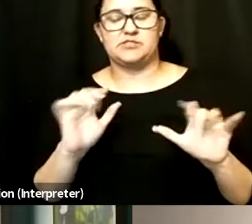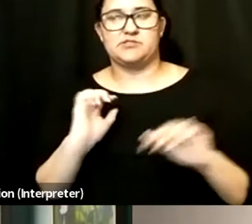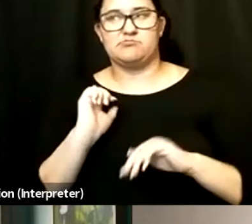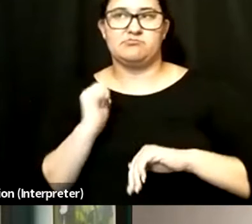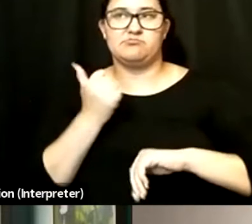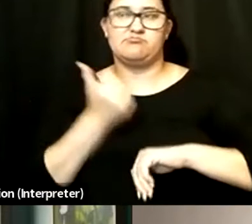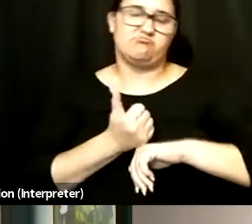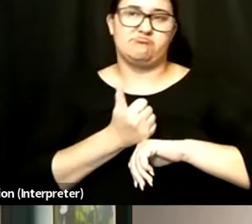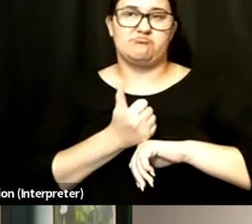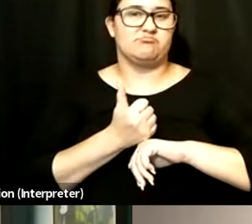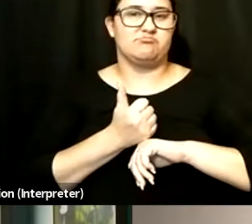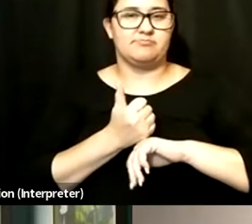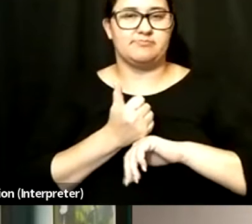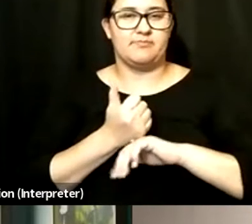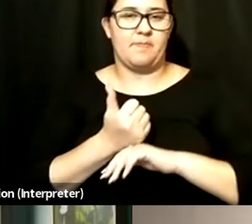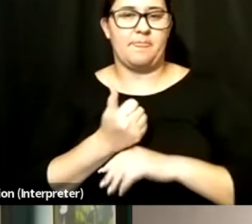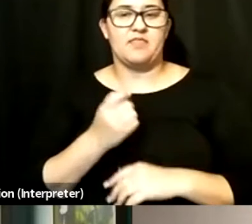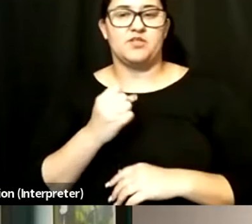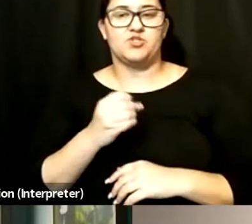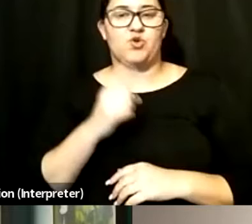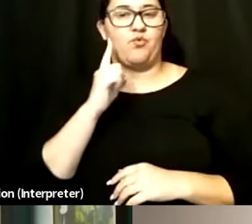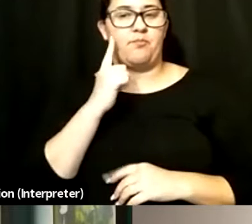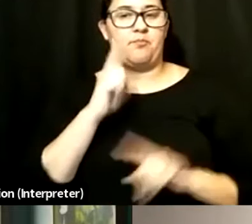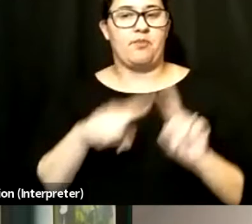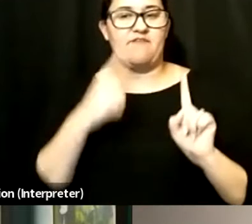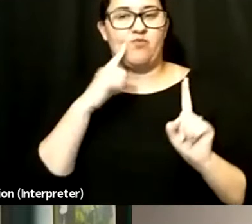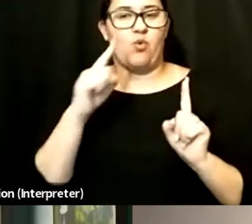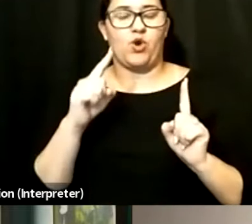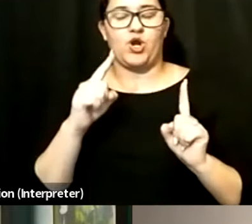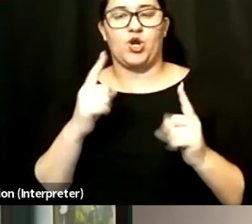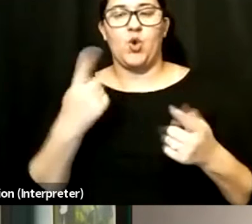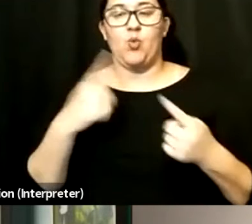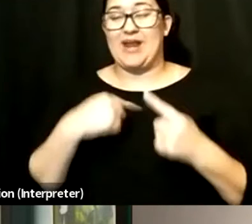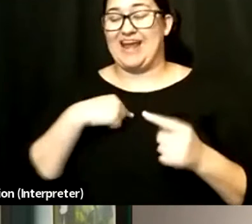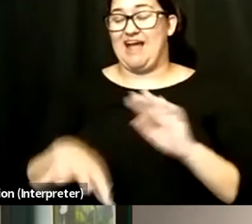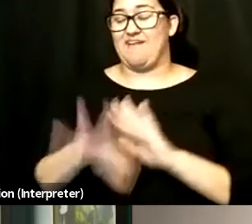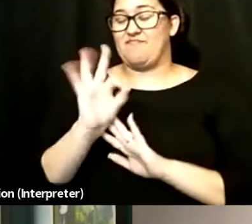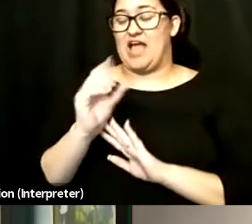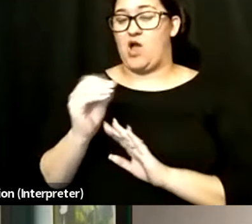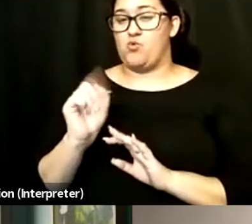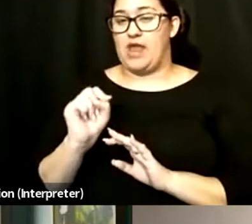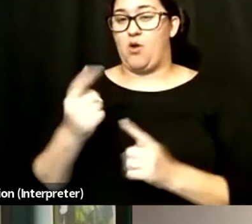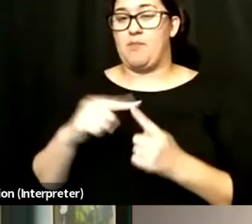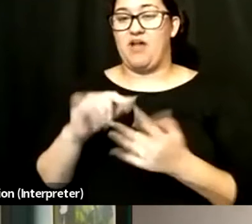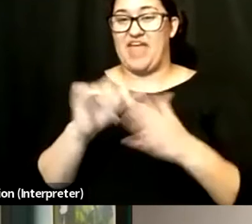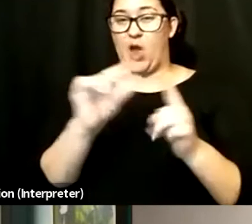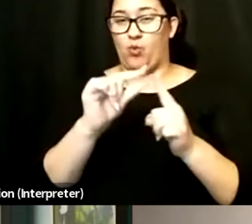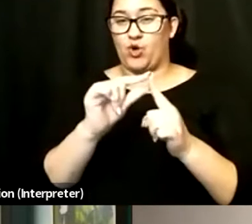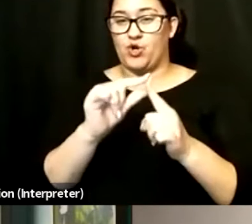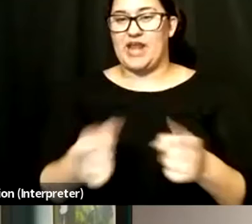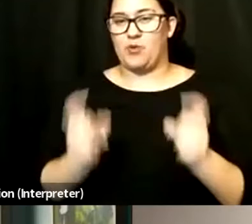system. Um, in terms of when I found out about the word, or I was given sort